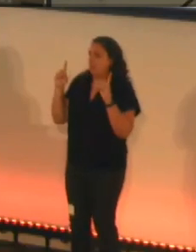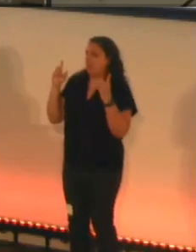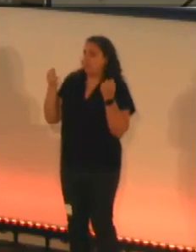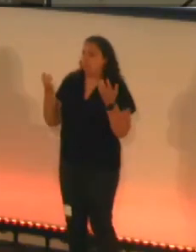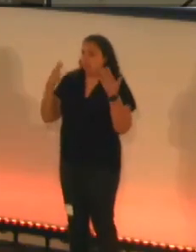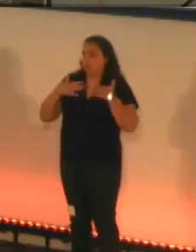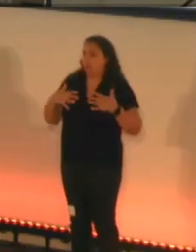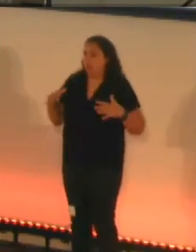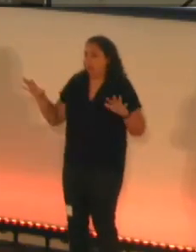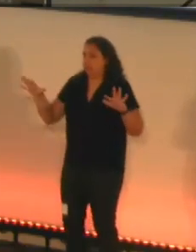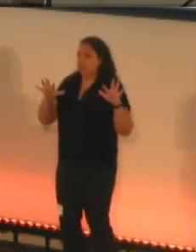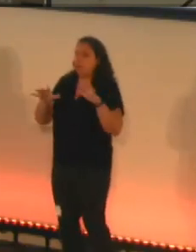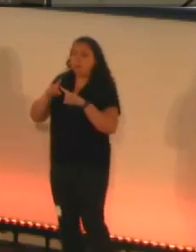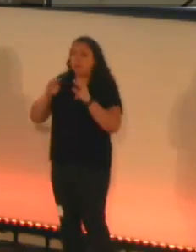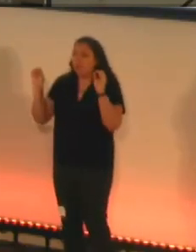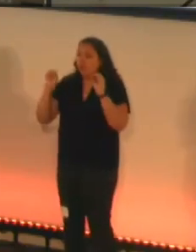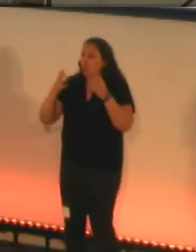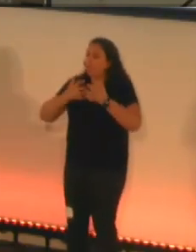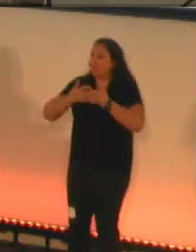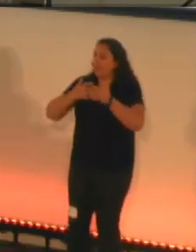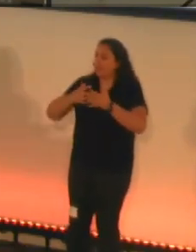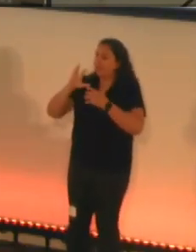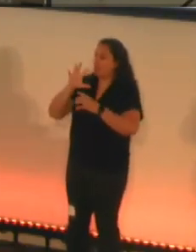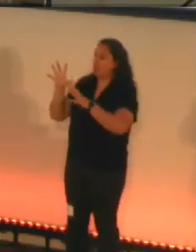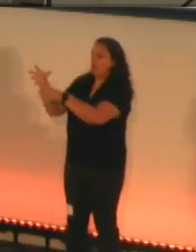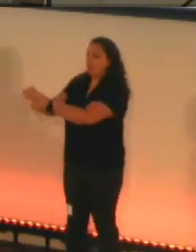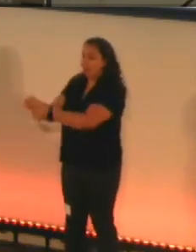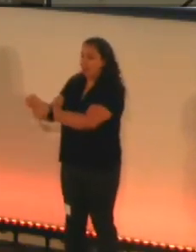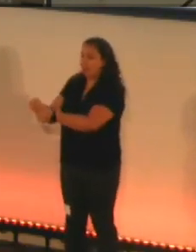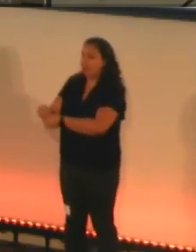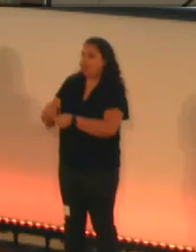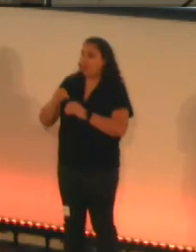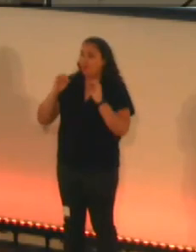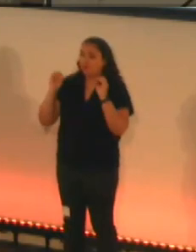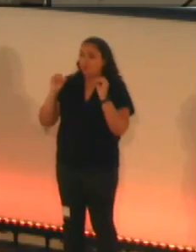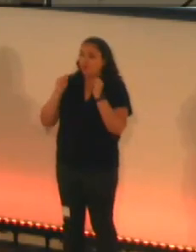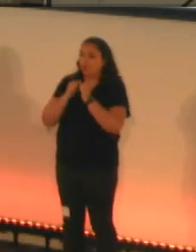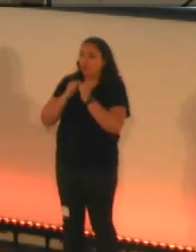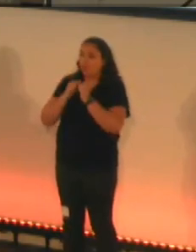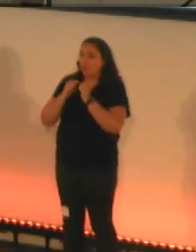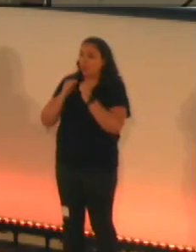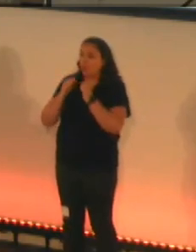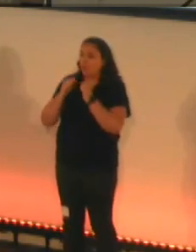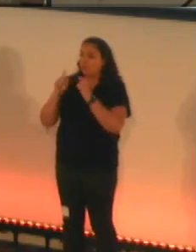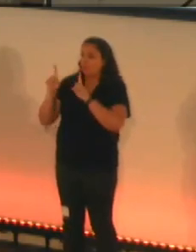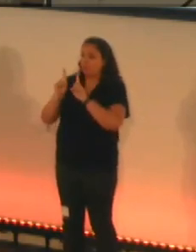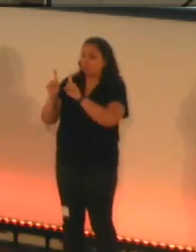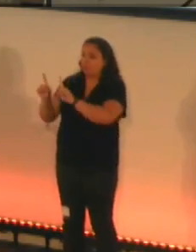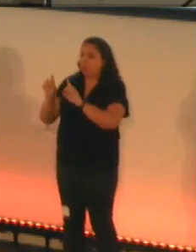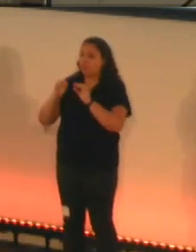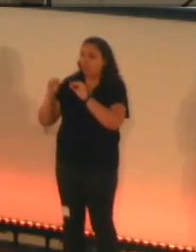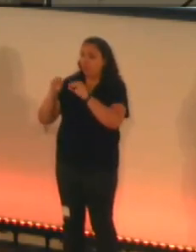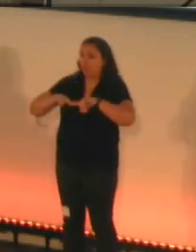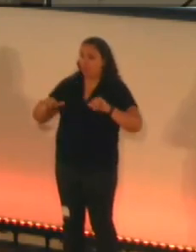to grab on. And there wasn't a mechanism to actually do some combined movement between the two. So we couldn't actually